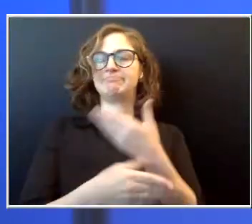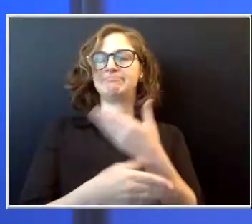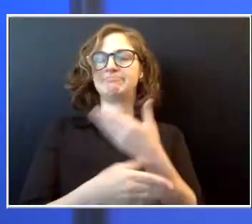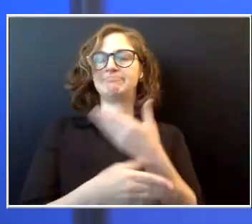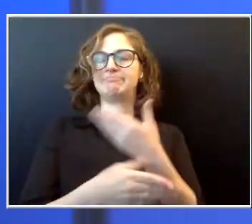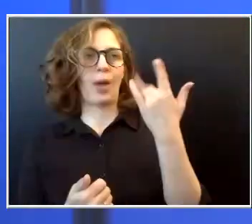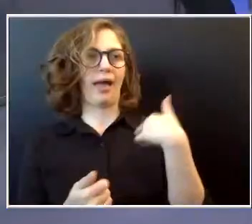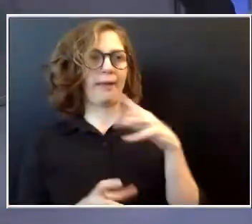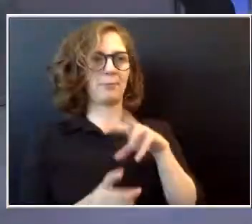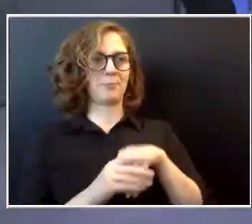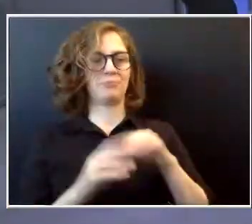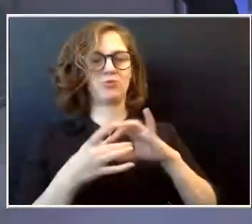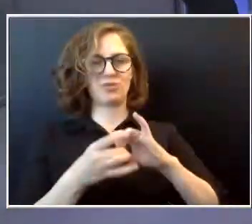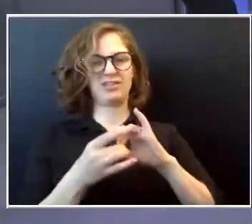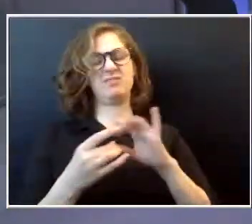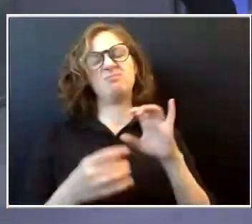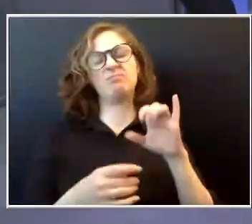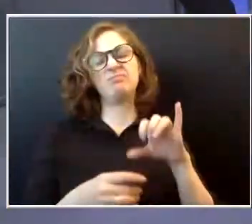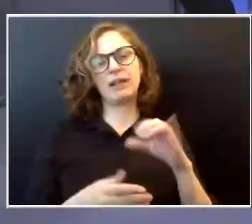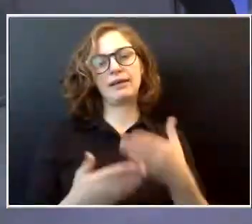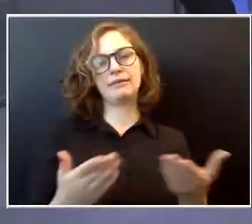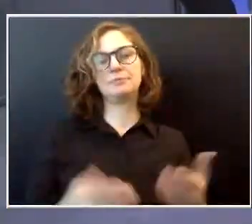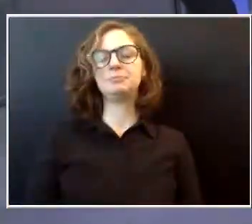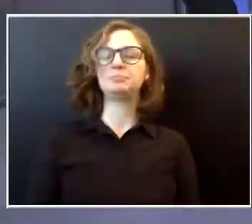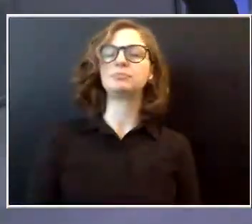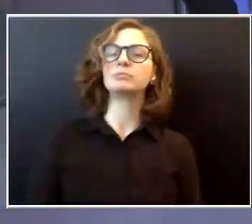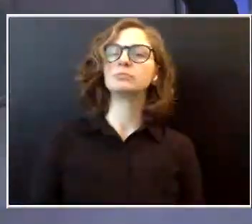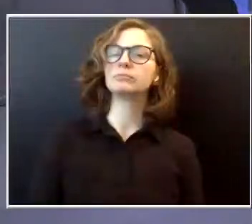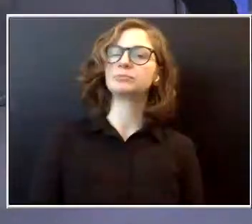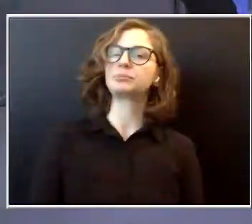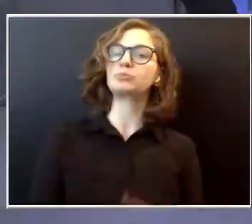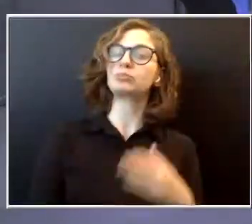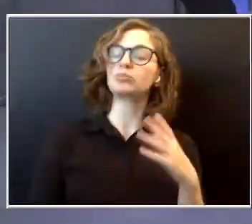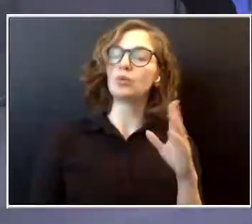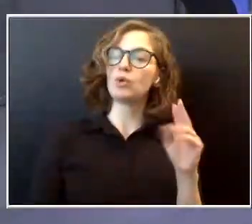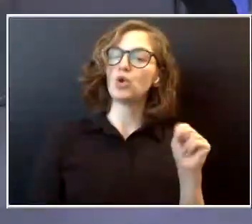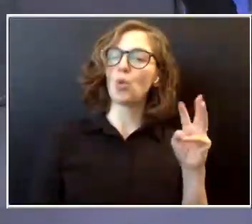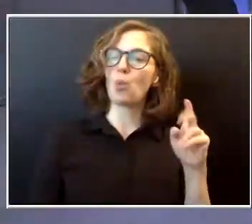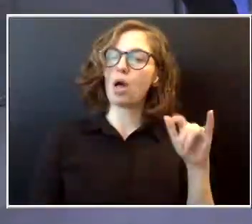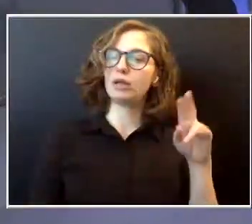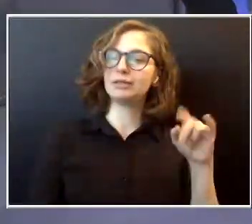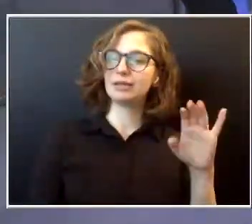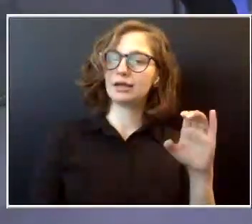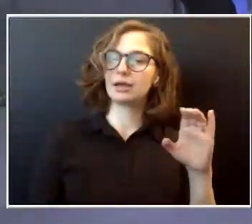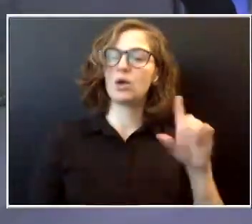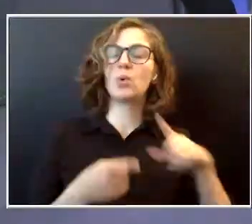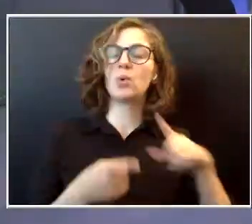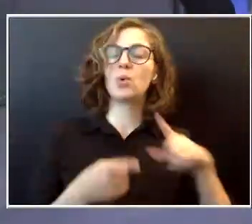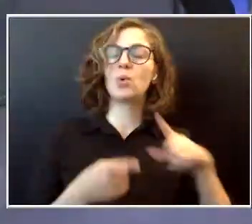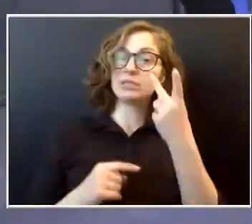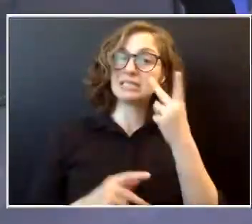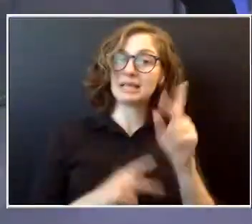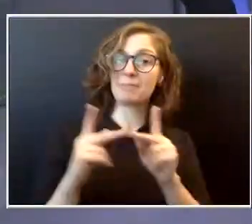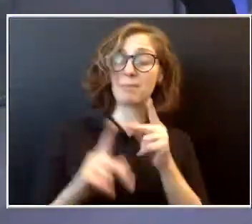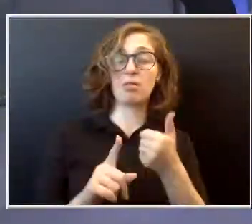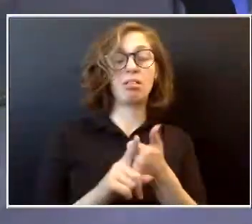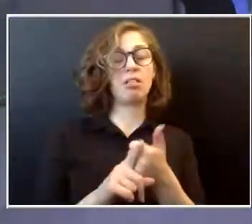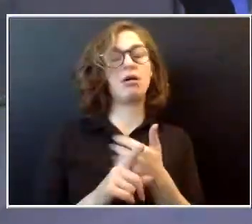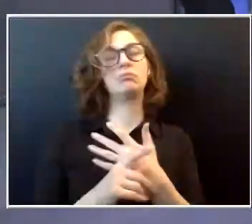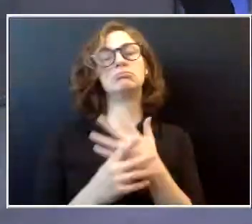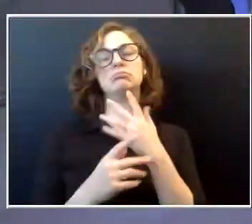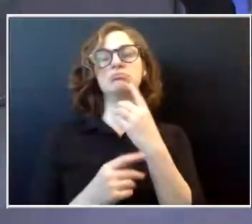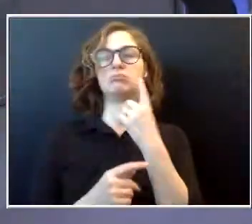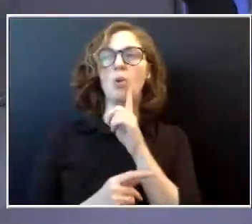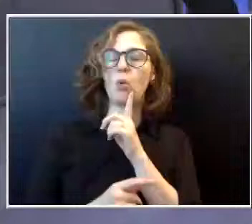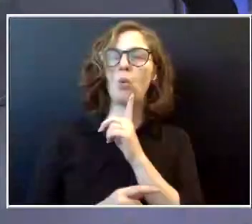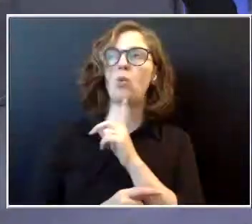That sort of thing. So, Dr. Nawalnik, when you see people who are deeply lonely, does that affect the nervous system?